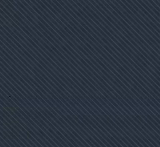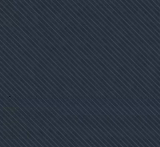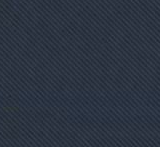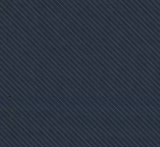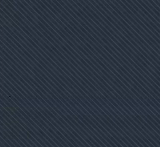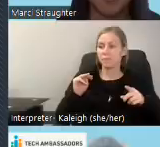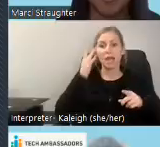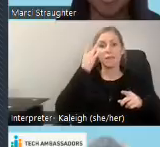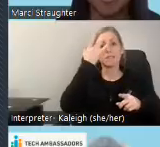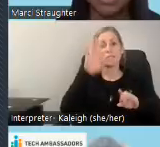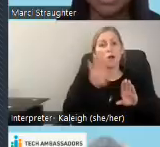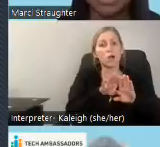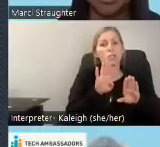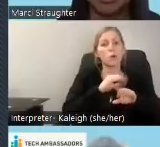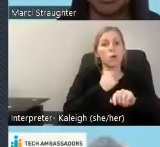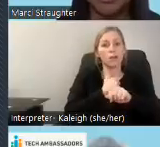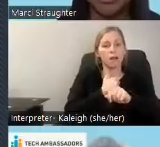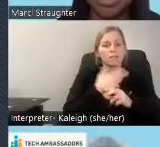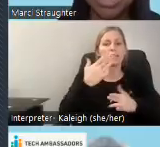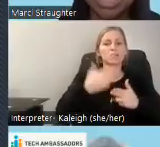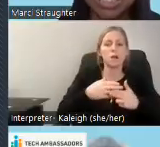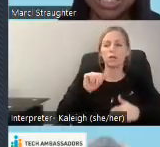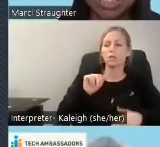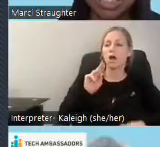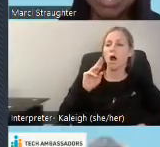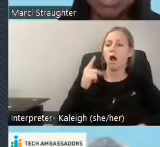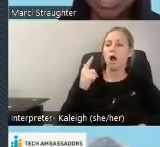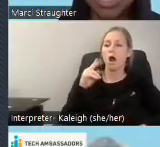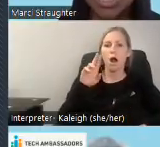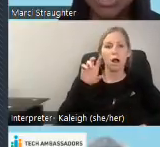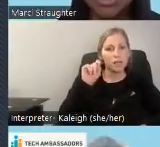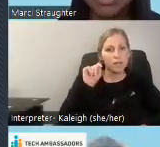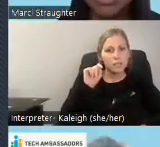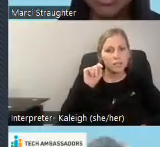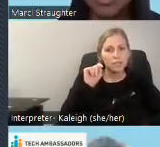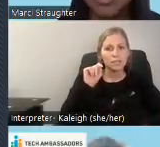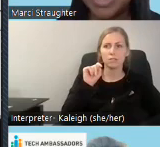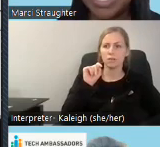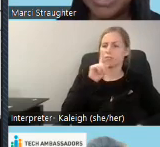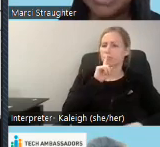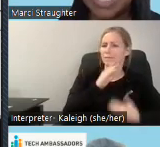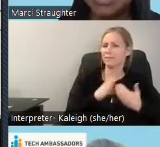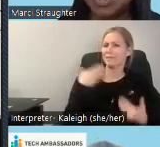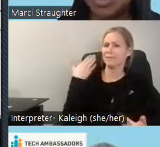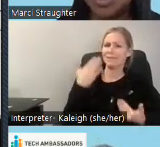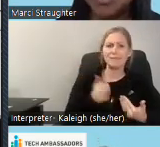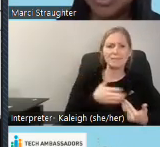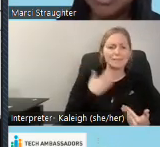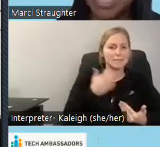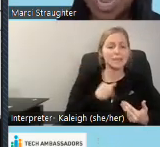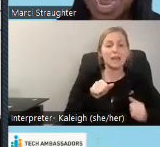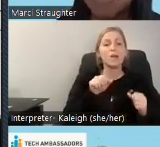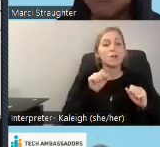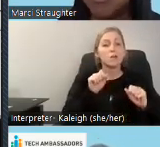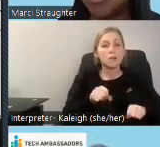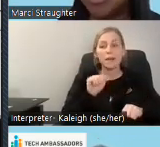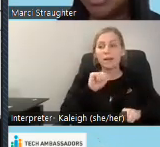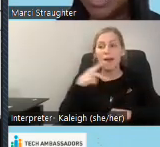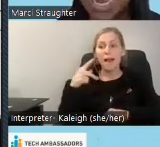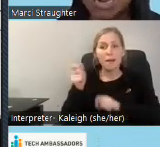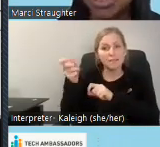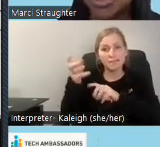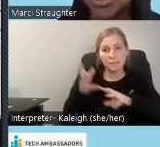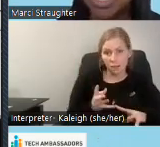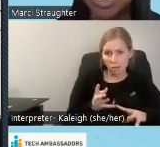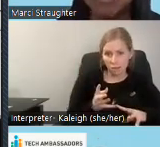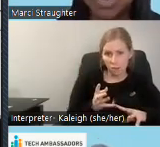smart door lock. It's called August. It's really, really easy. You can download the app on